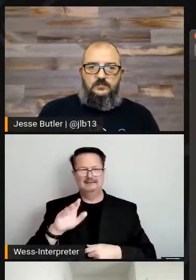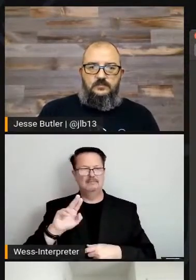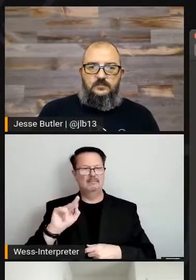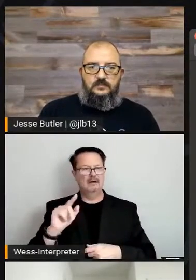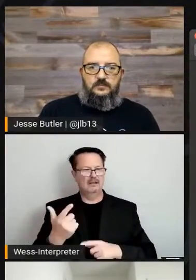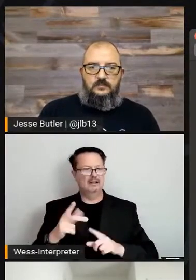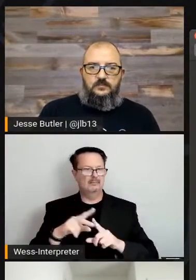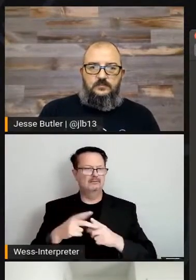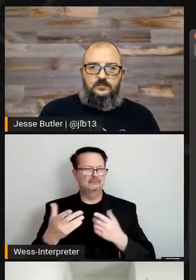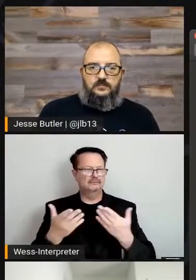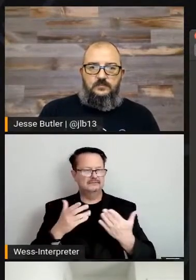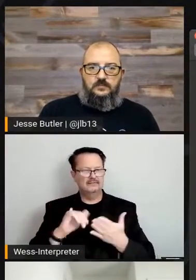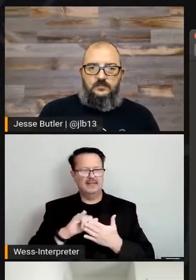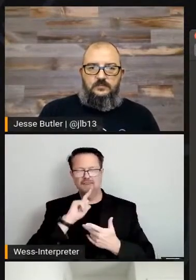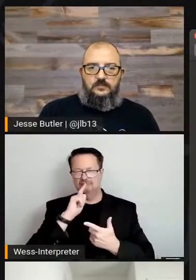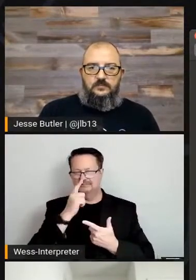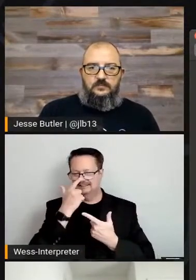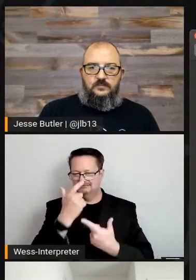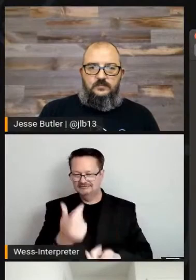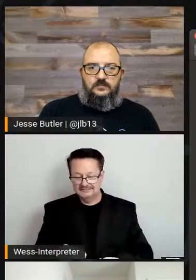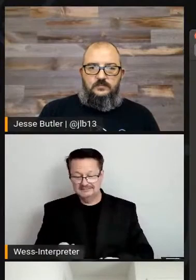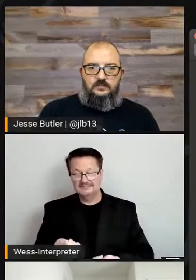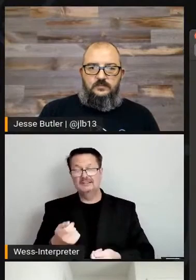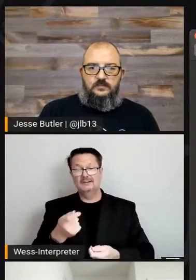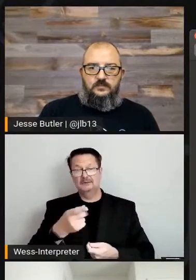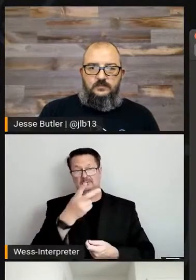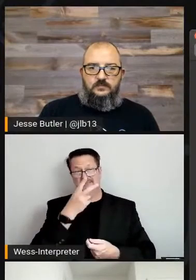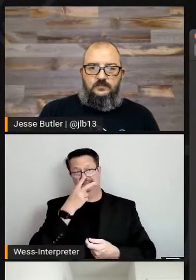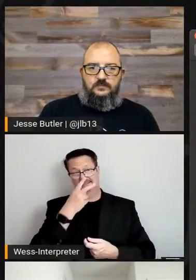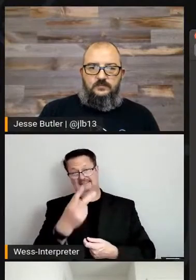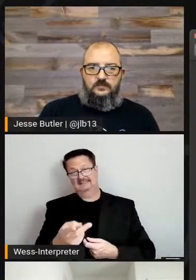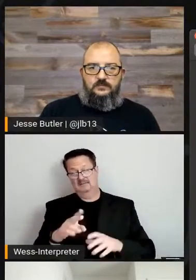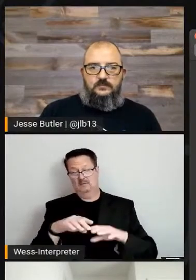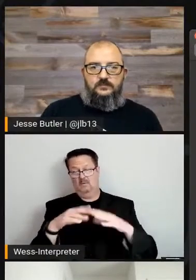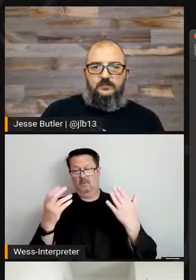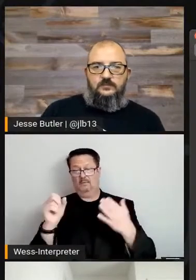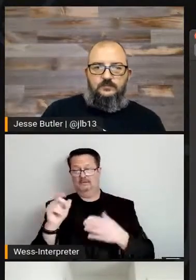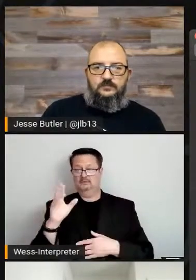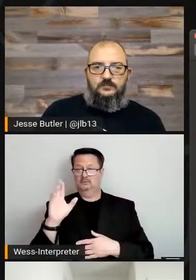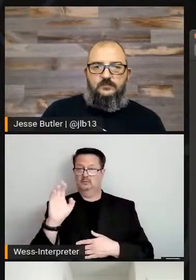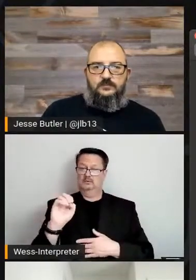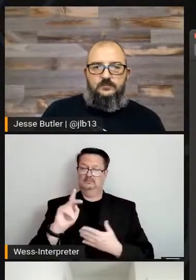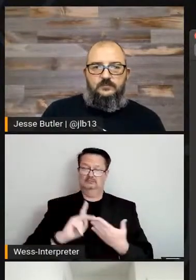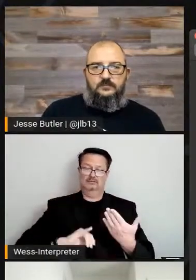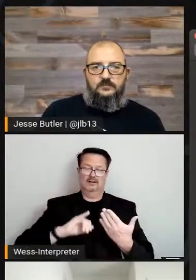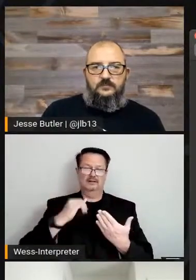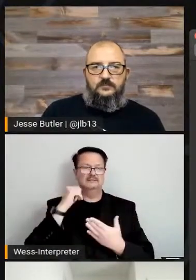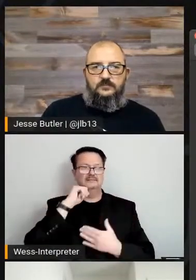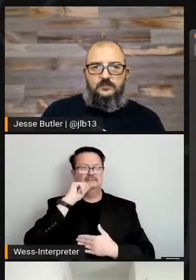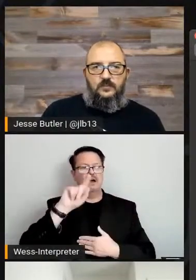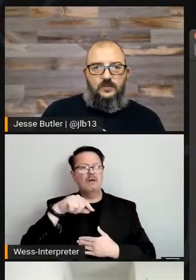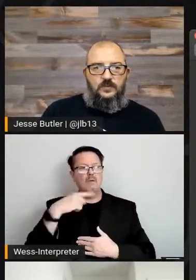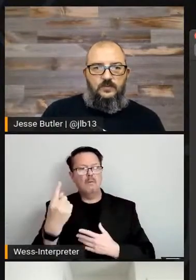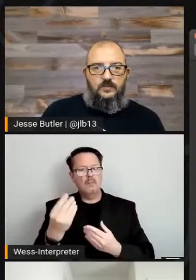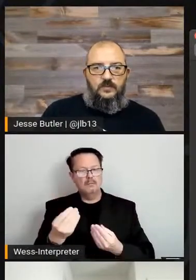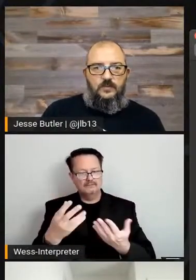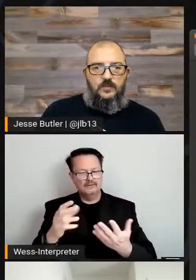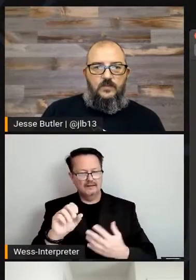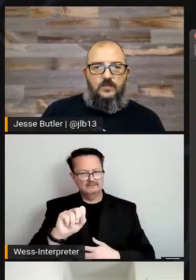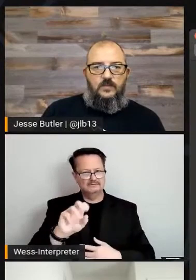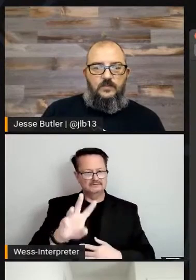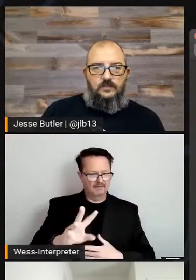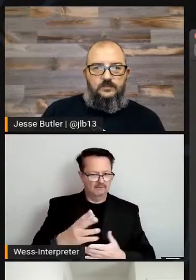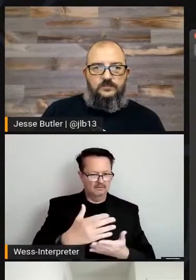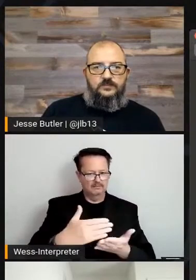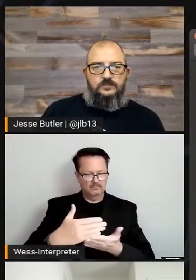super interesting because, here you're seeing, an open source project not only providing software components,